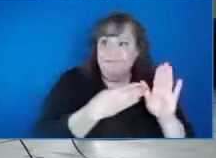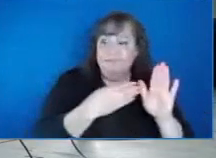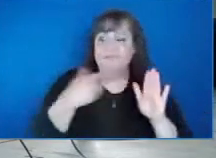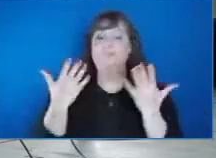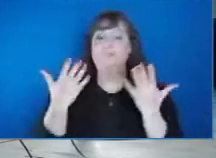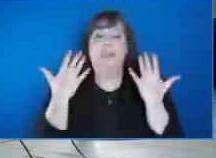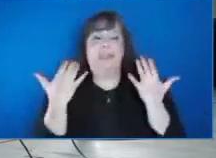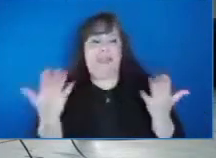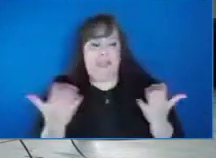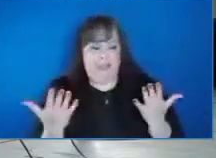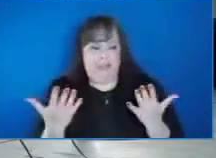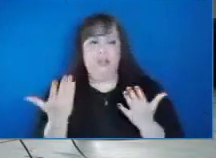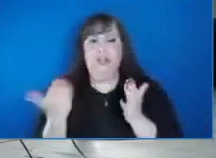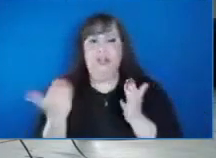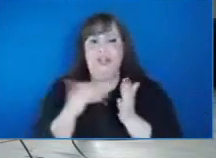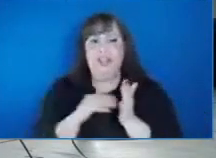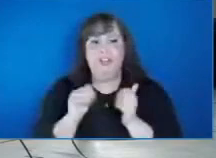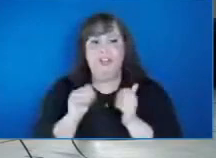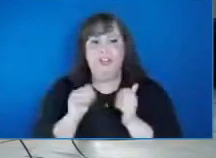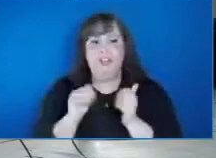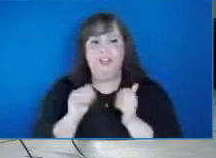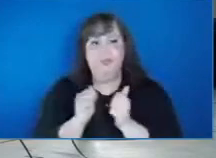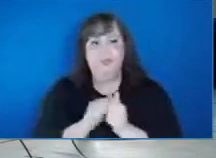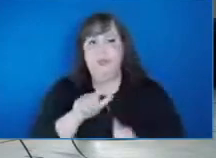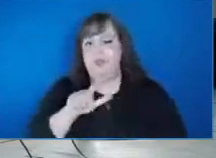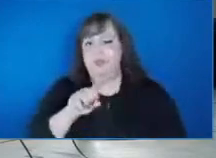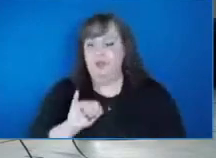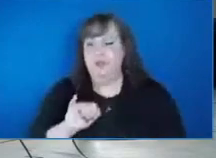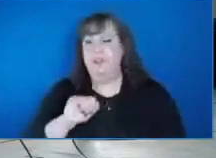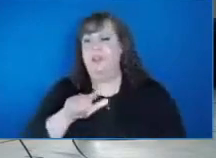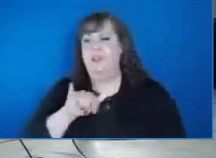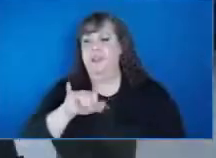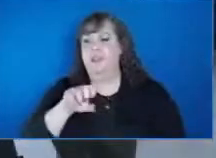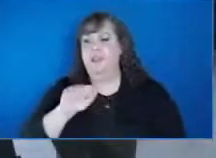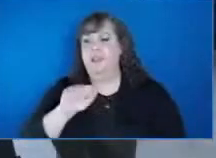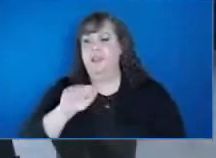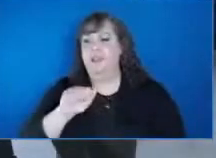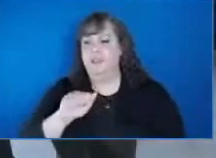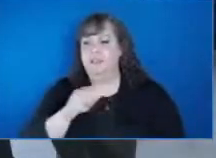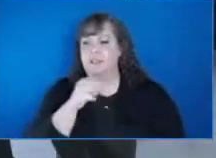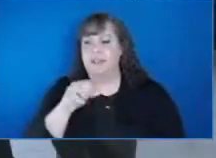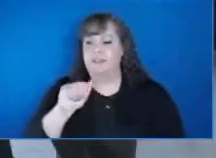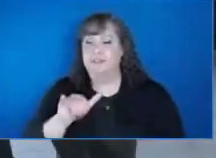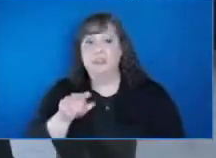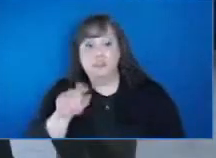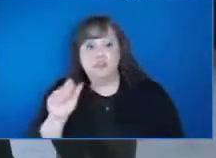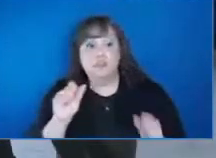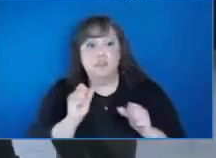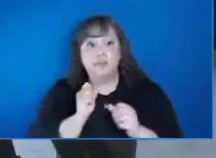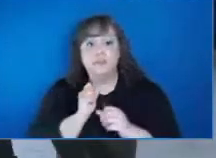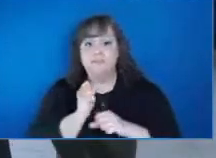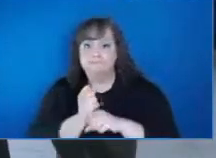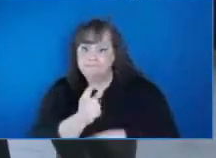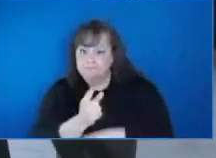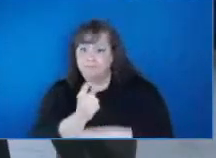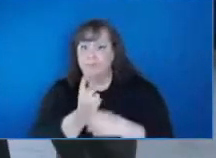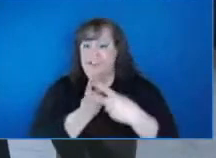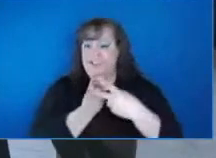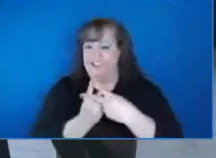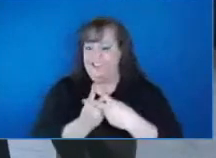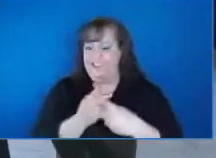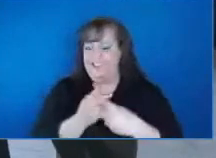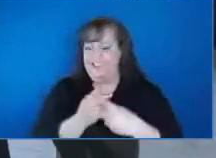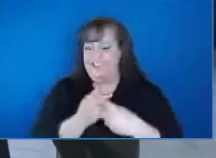your questions. Remember, hashtag AskNASA, or just pop them right in the stream wherever you are watching. Okay,